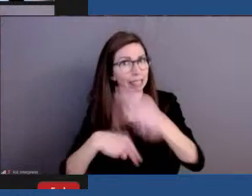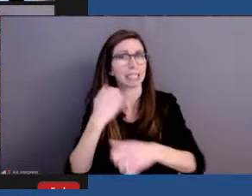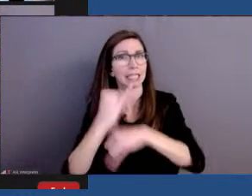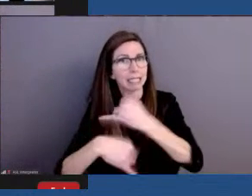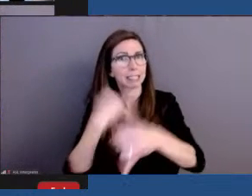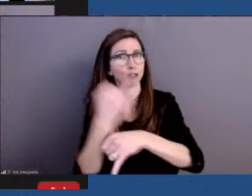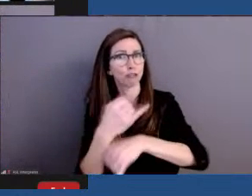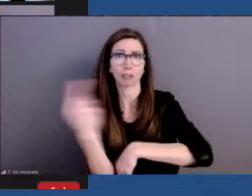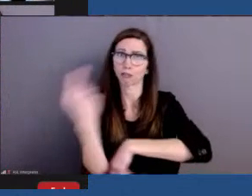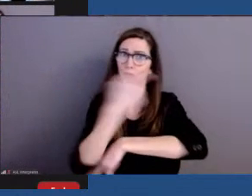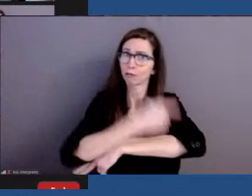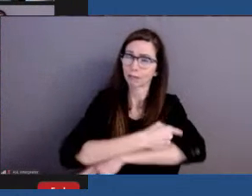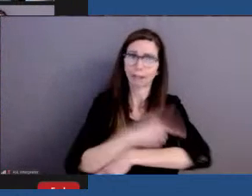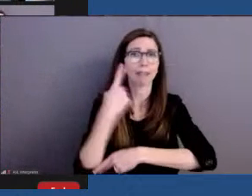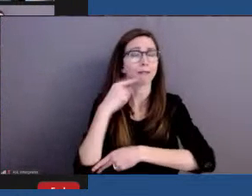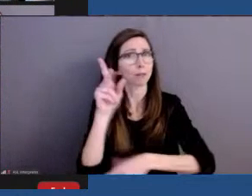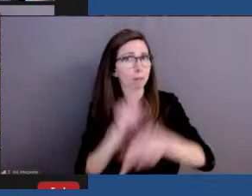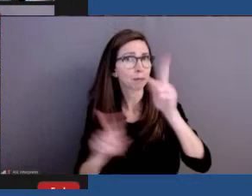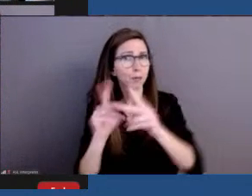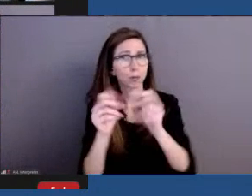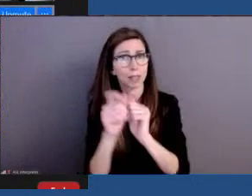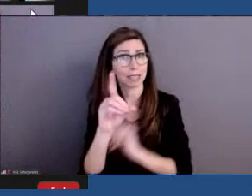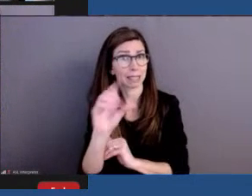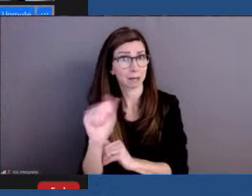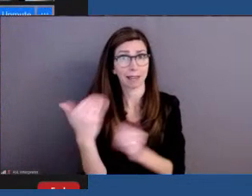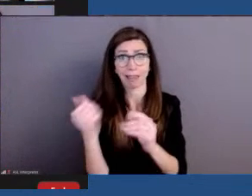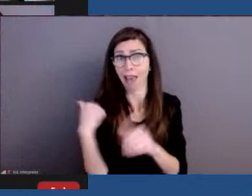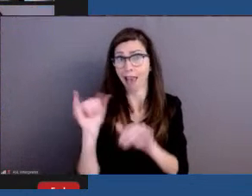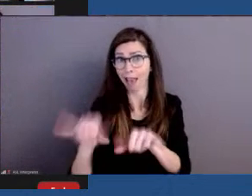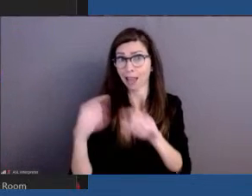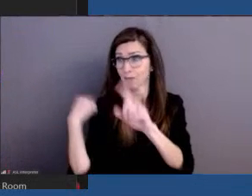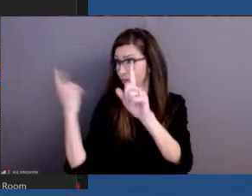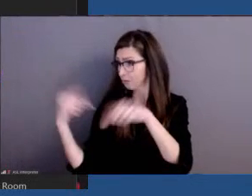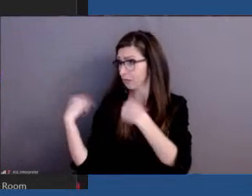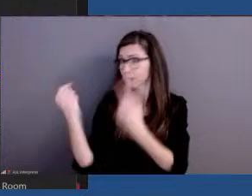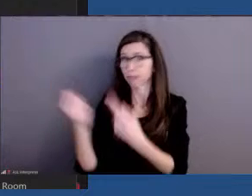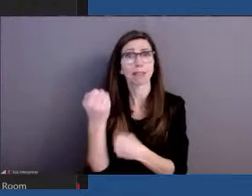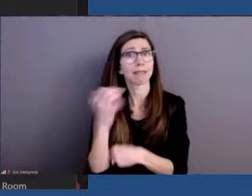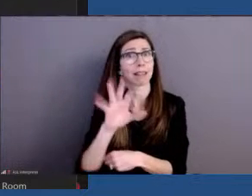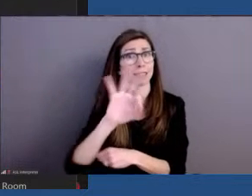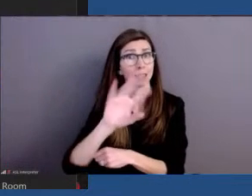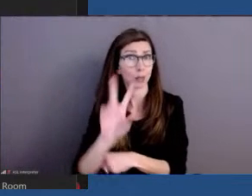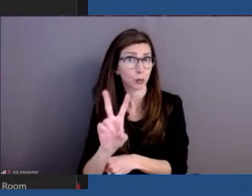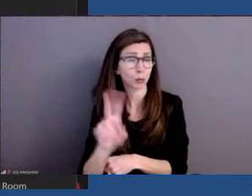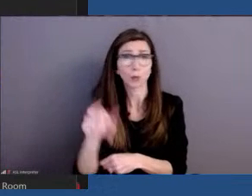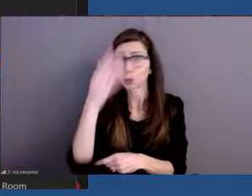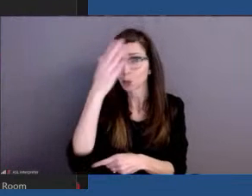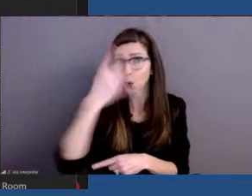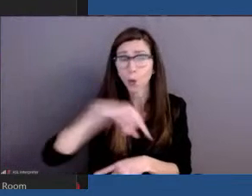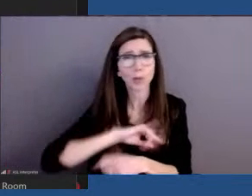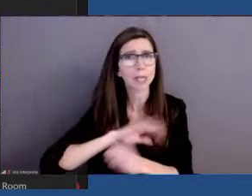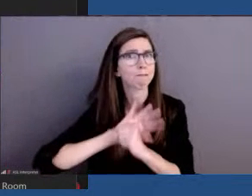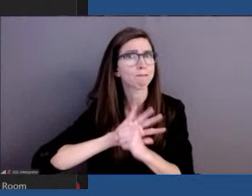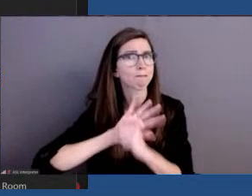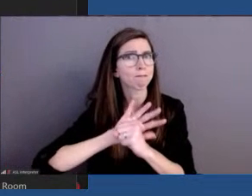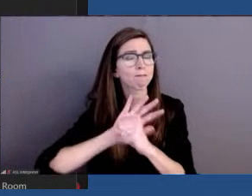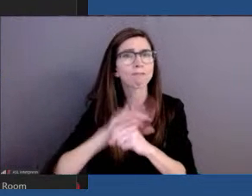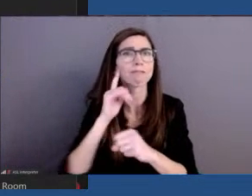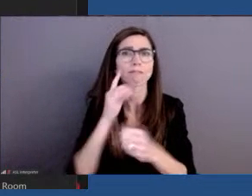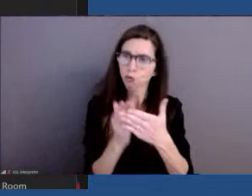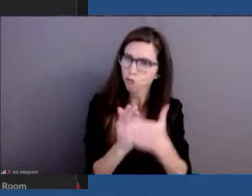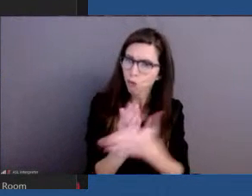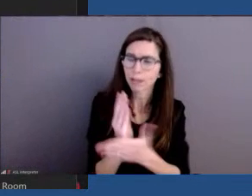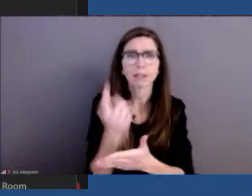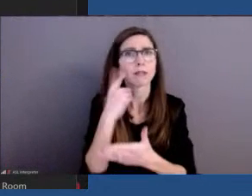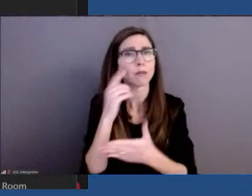United Nations in 1992. This day, as you know, aims to promote the rights and well-being of persons with disabilities in all spheres